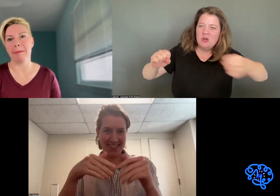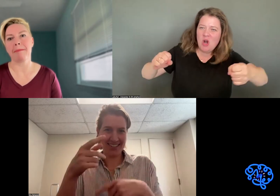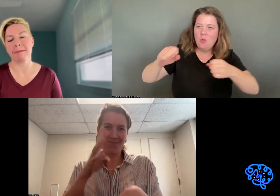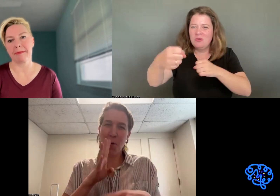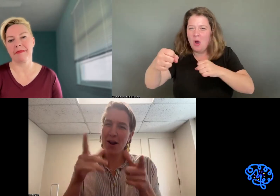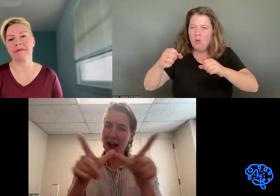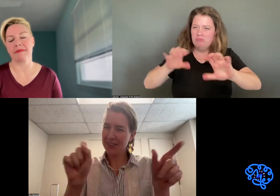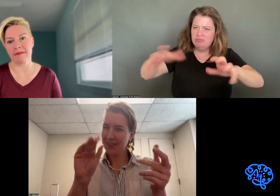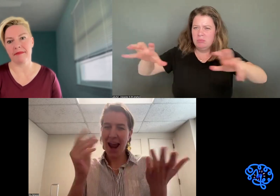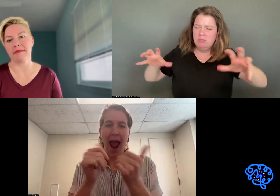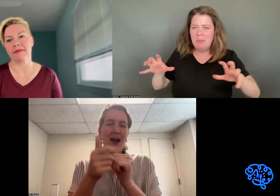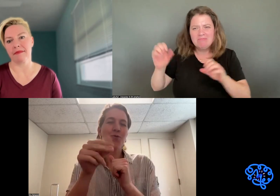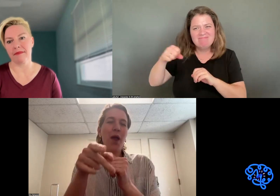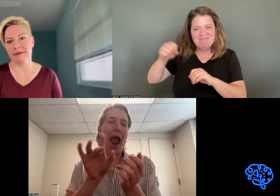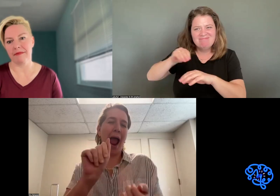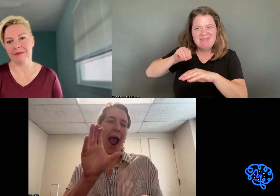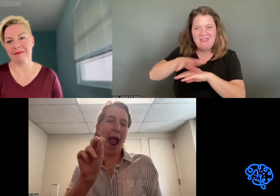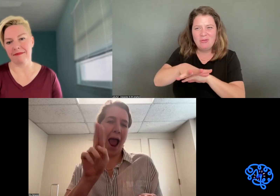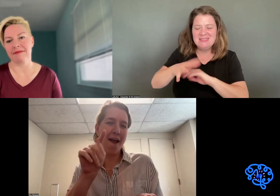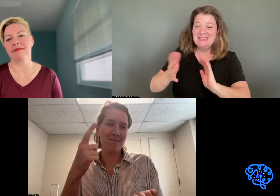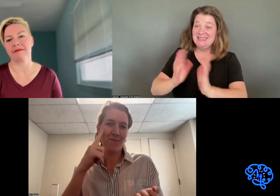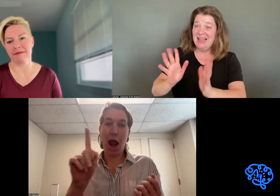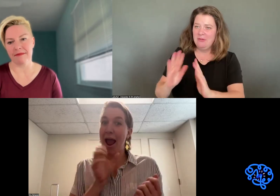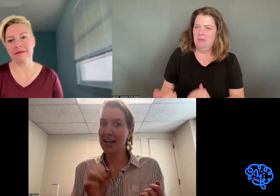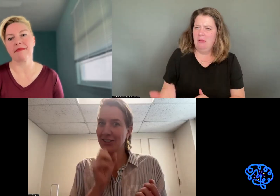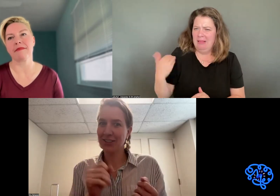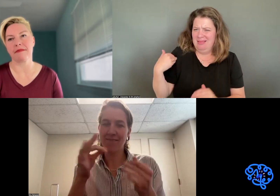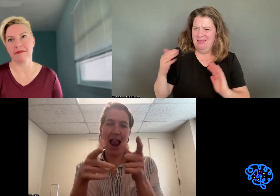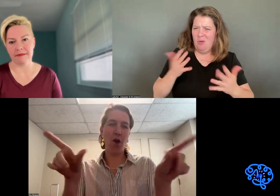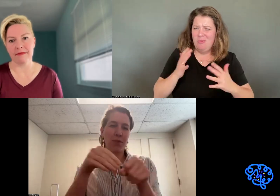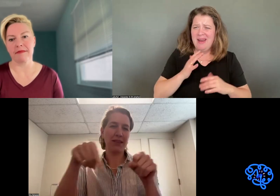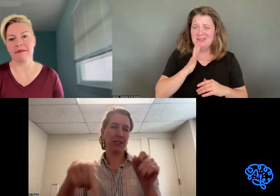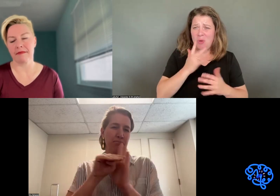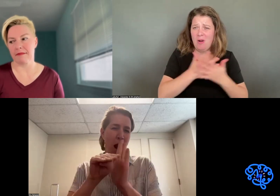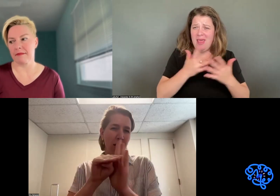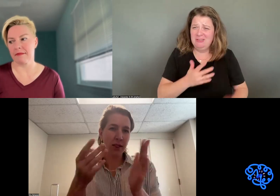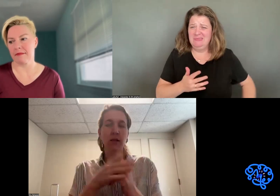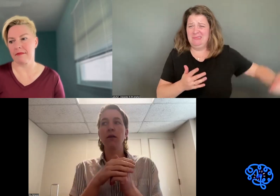sign language is so much younger than spoken languages in general, how do you account